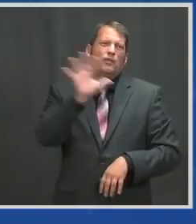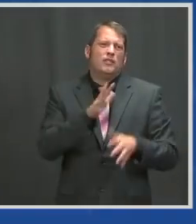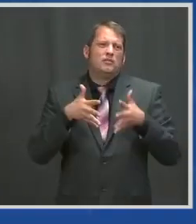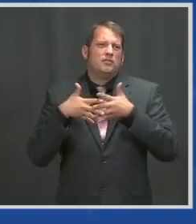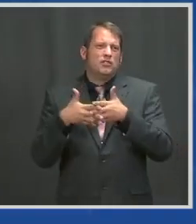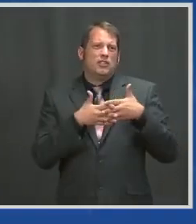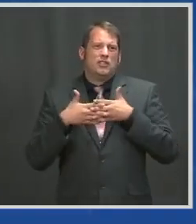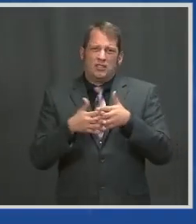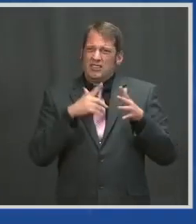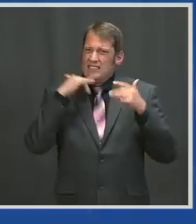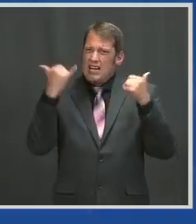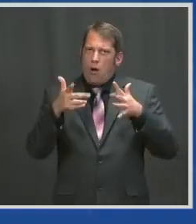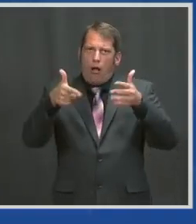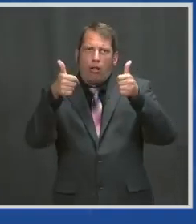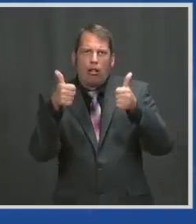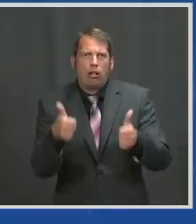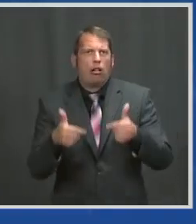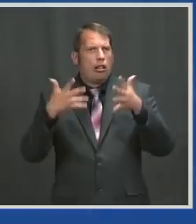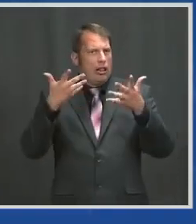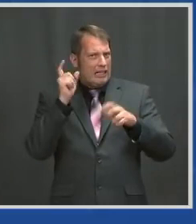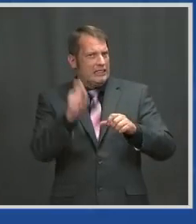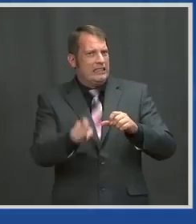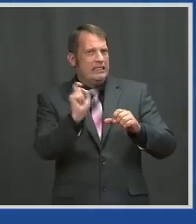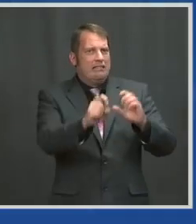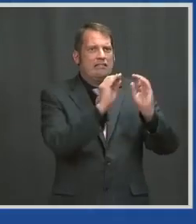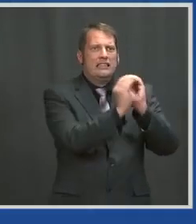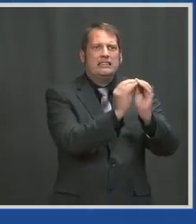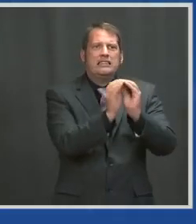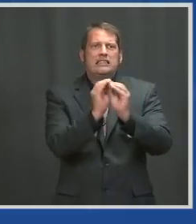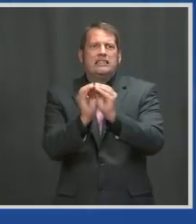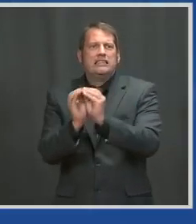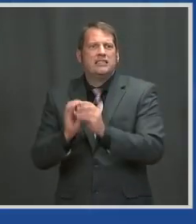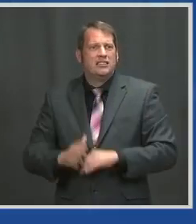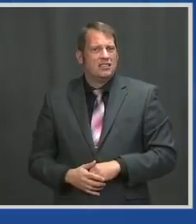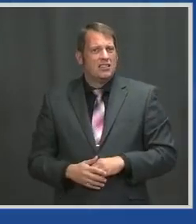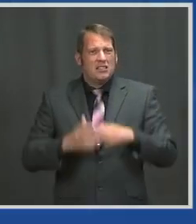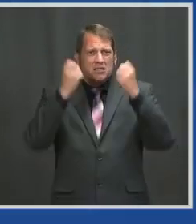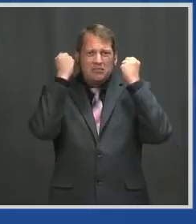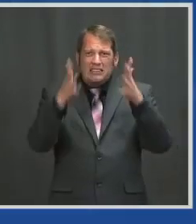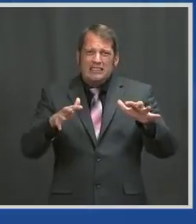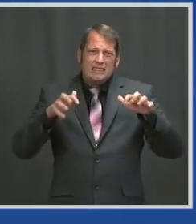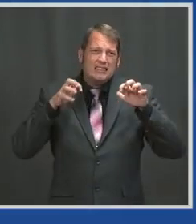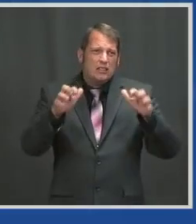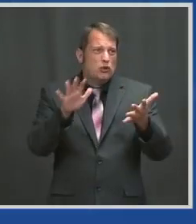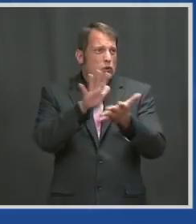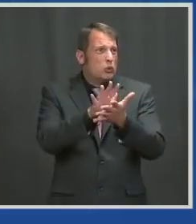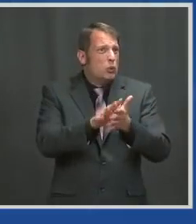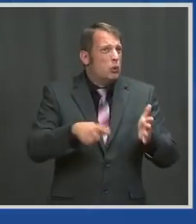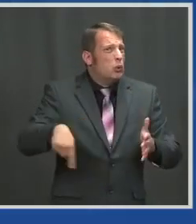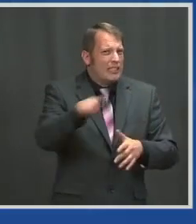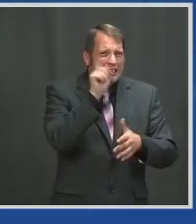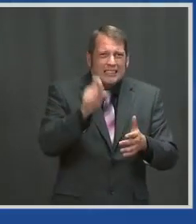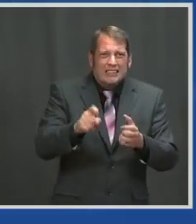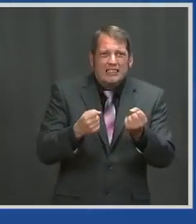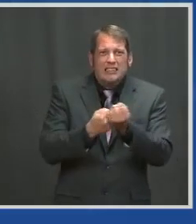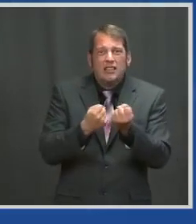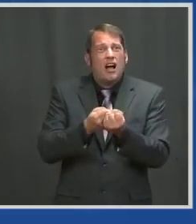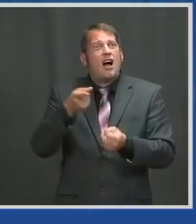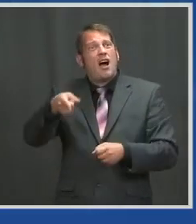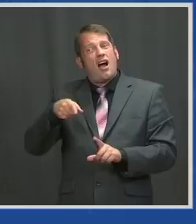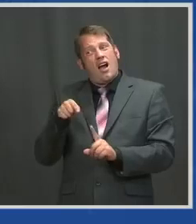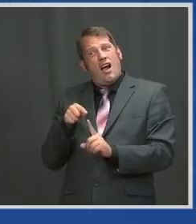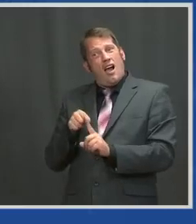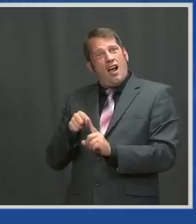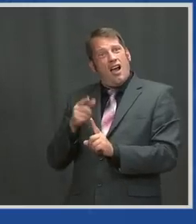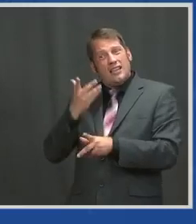over 400,000 schools and daycare centers with lead pipes where the